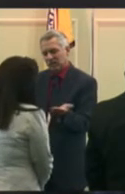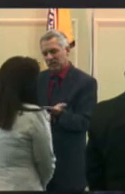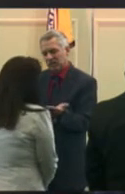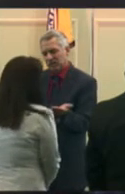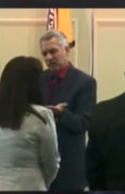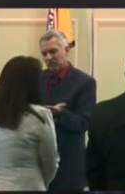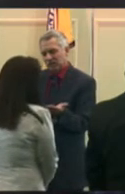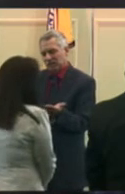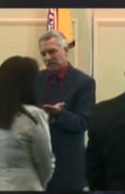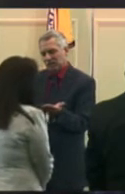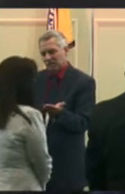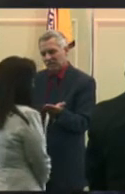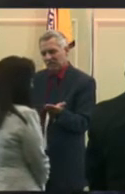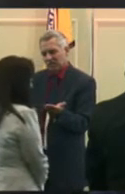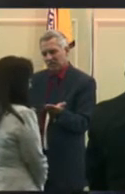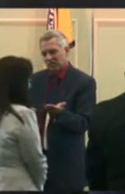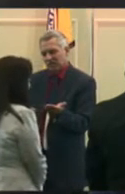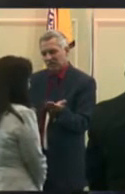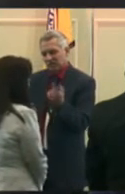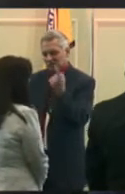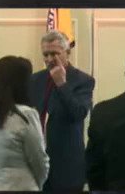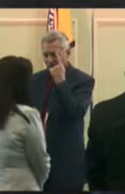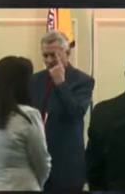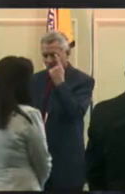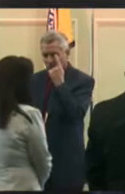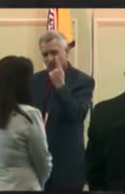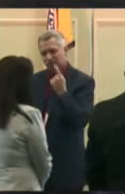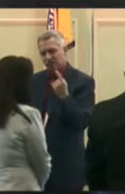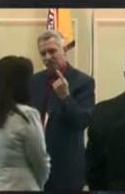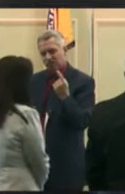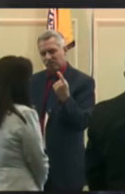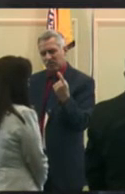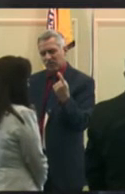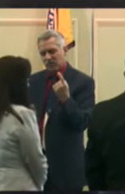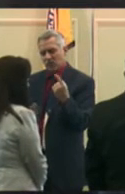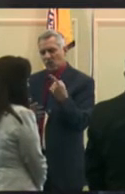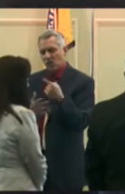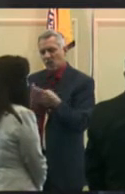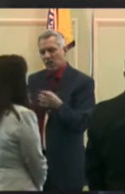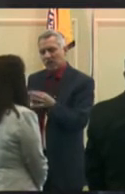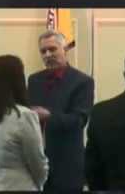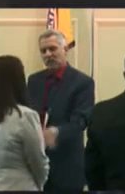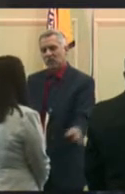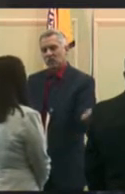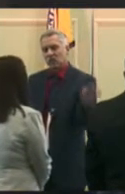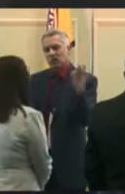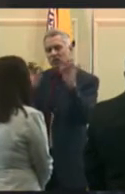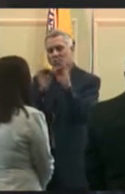It's because of you, our relationship with you now,